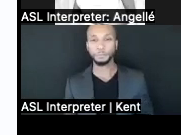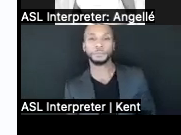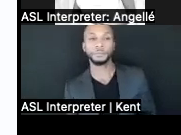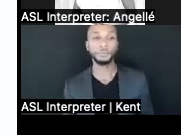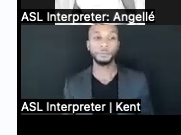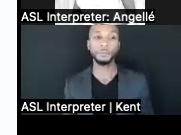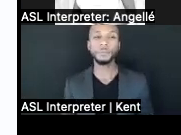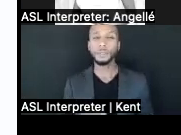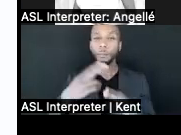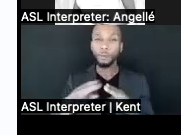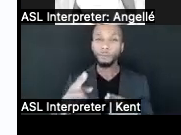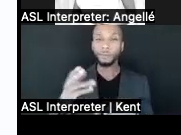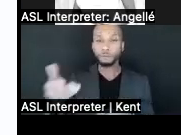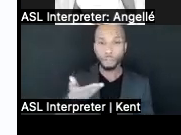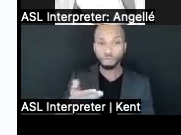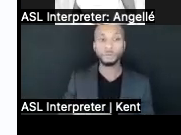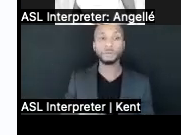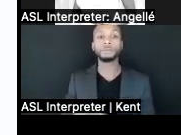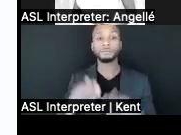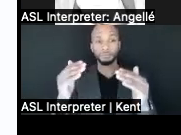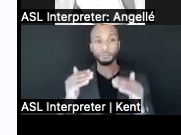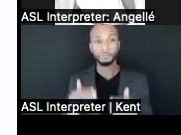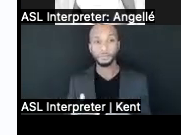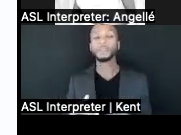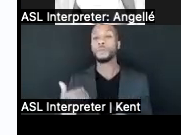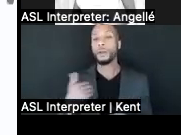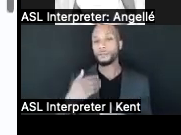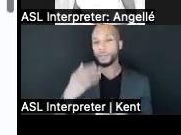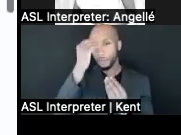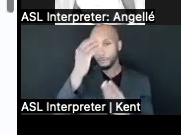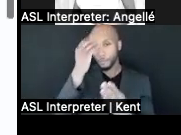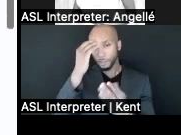That's a brief introduction. And here are the info sheets.